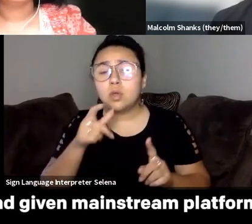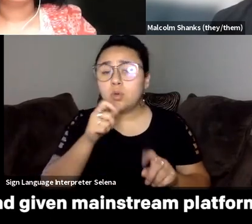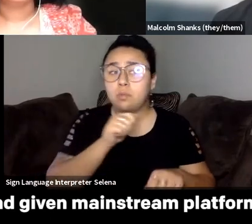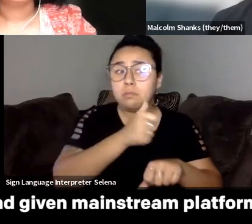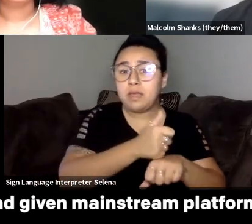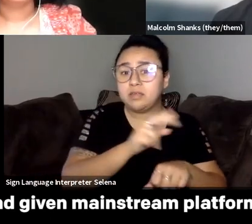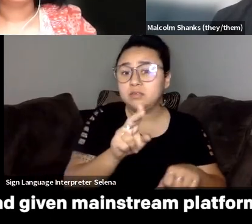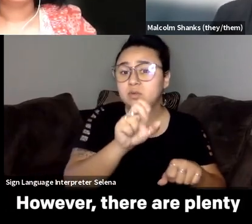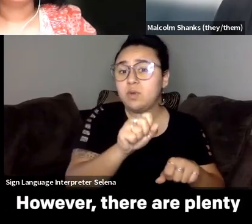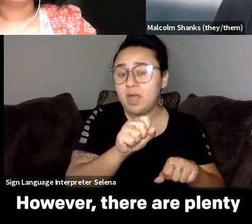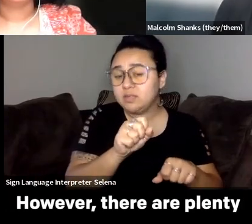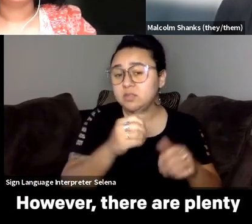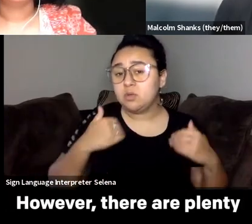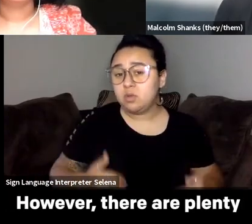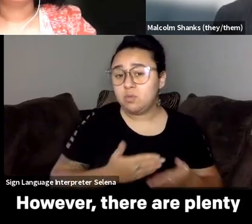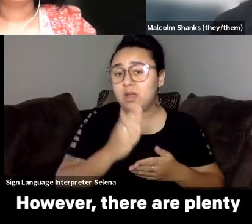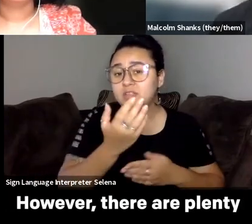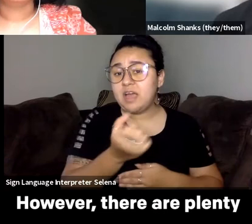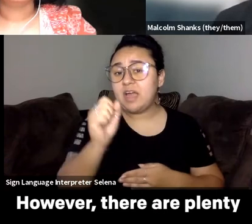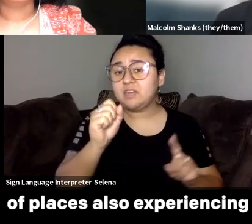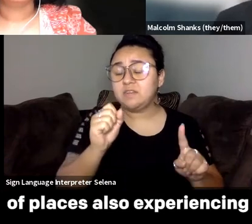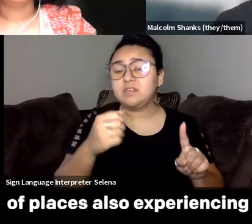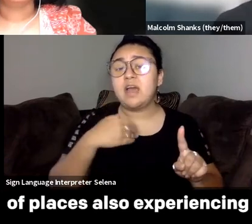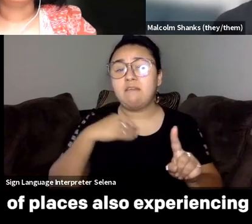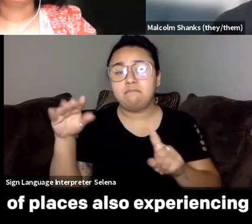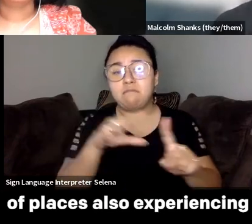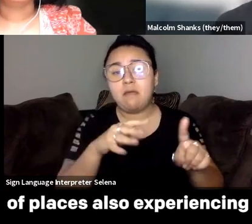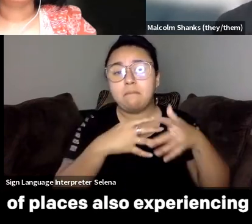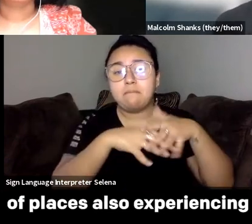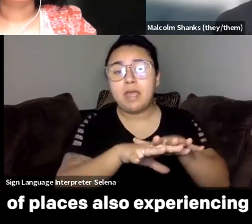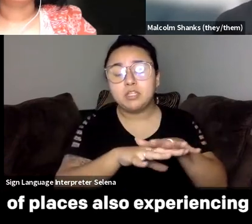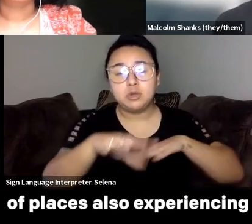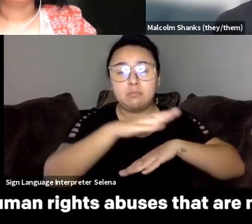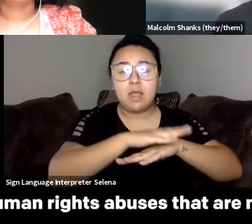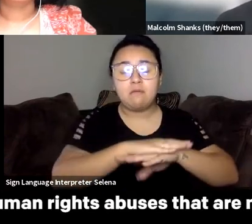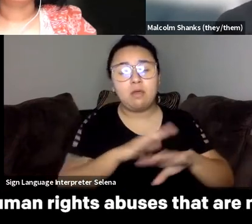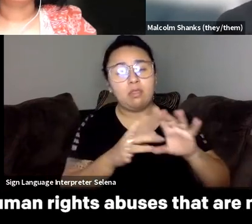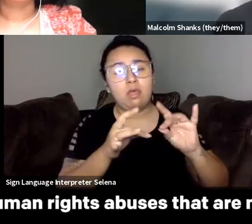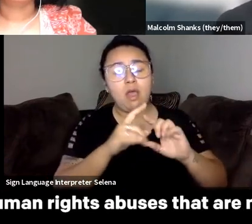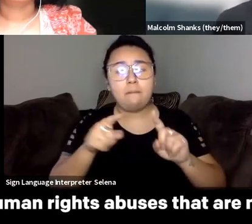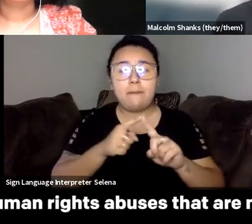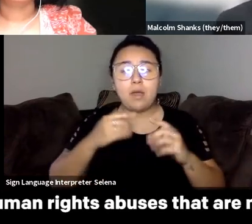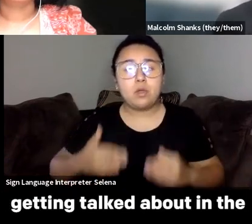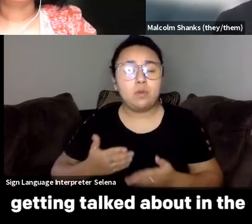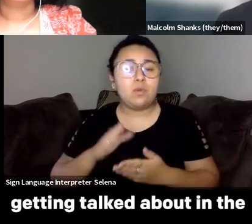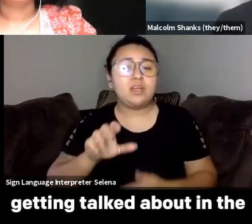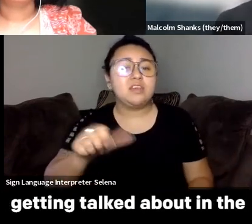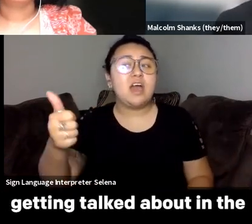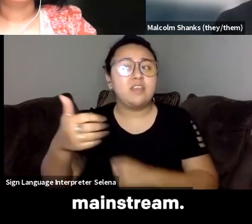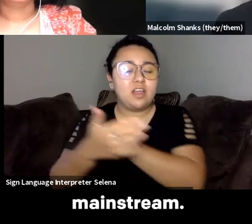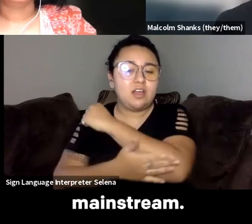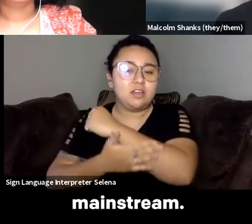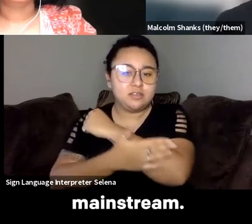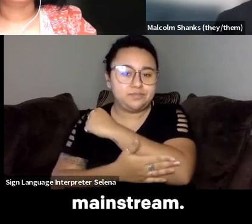mainstream platforms. However, there are plenty of places also experiencing human rights abuses that are not getting talked about in